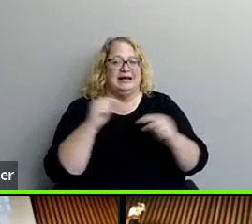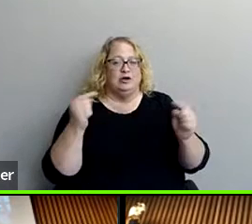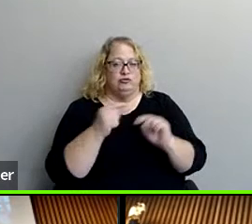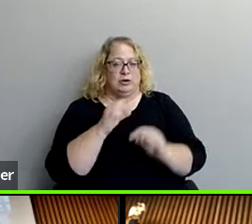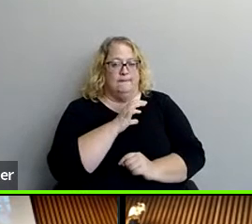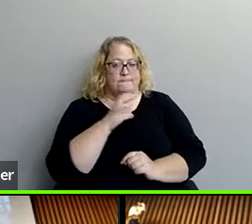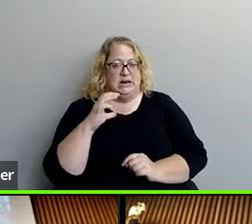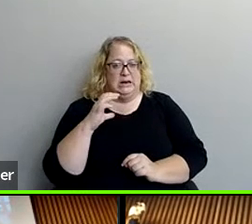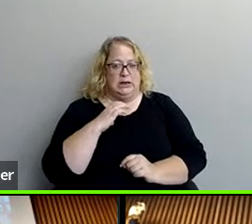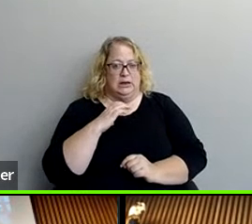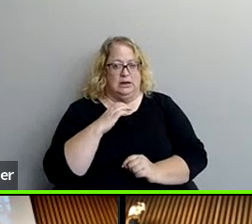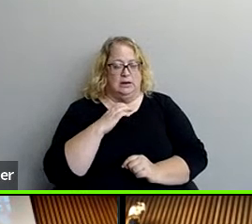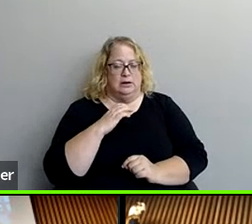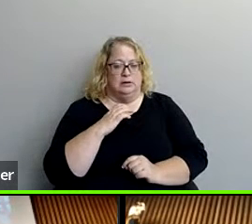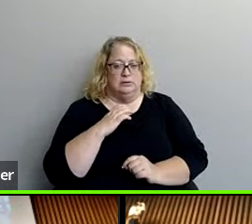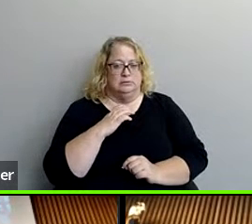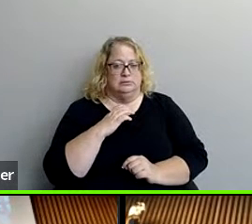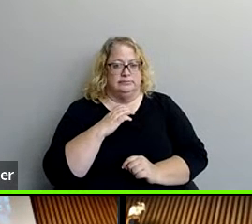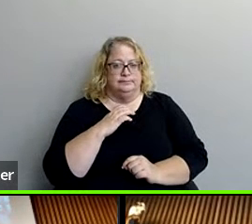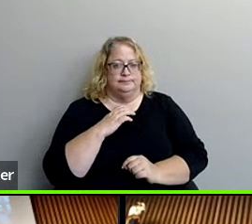committee that is always